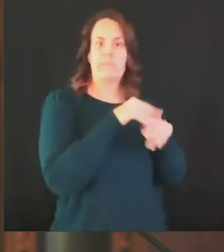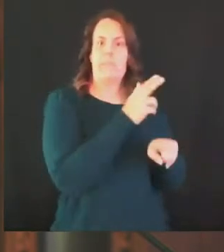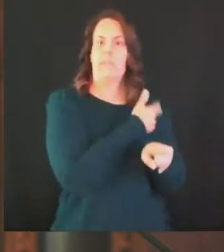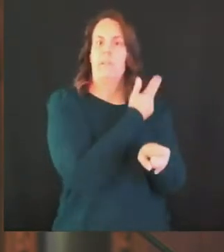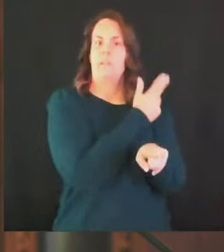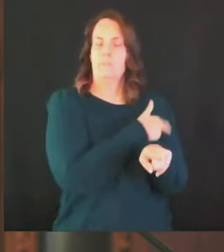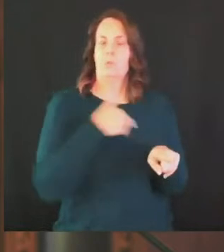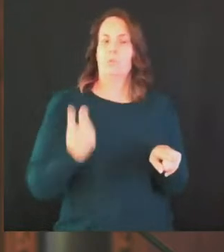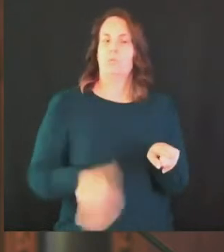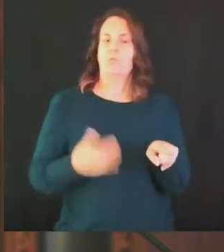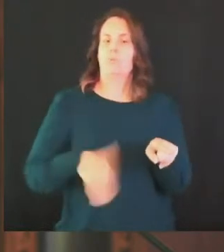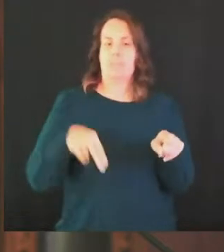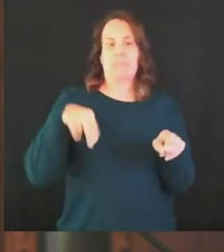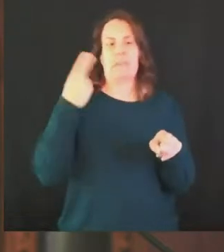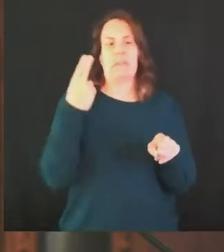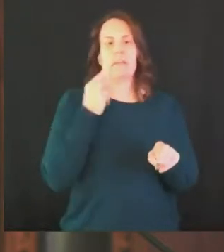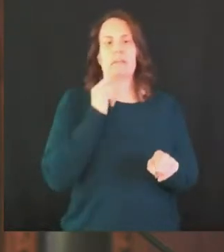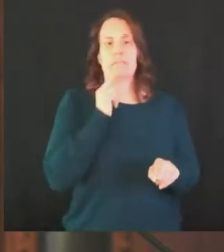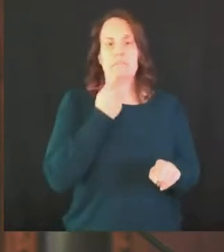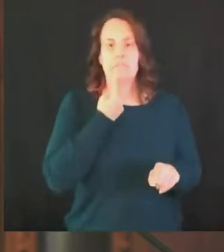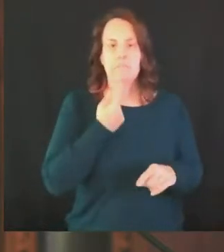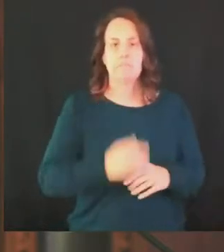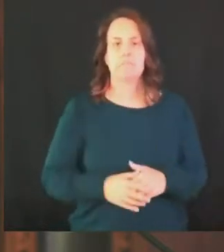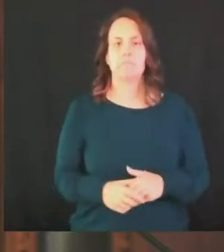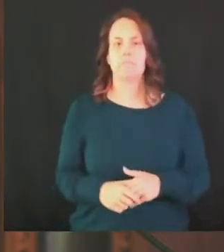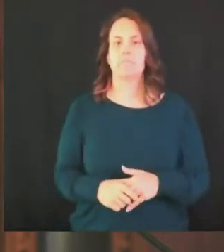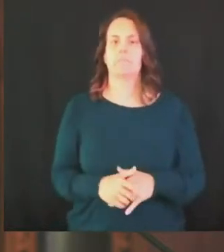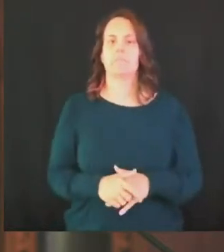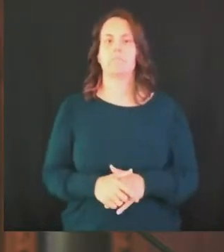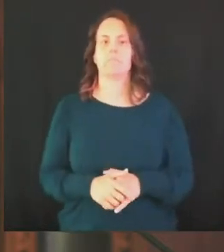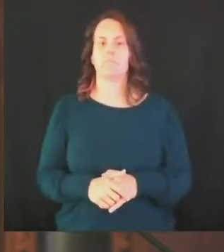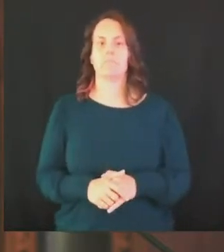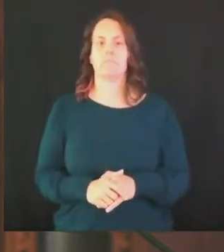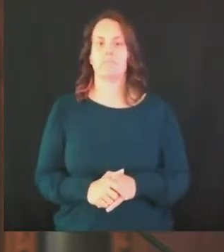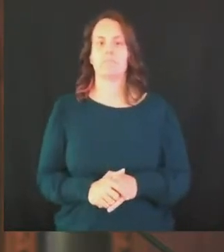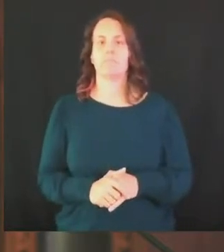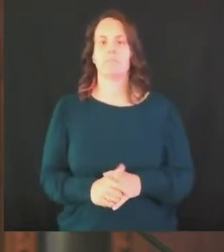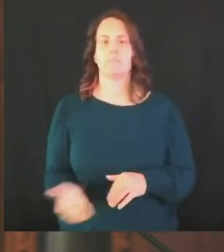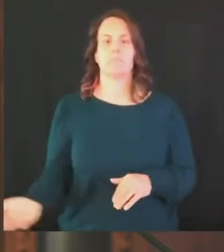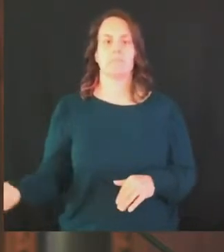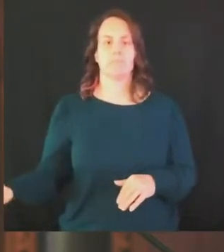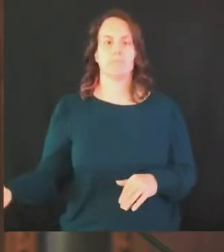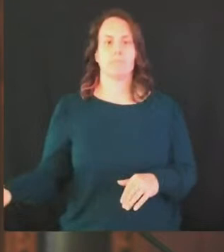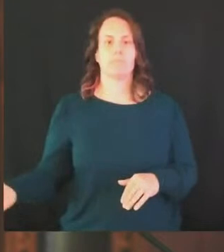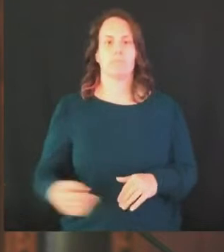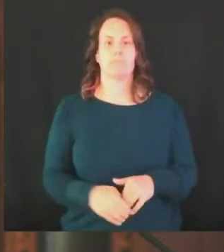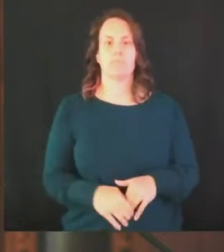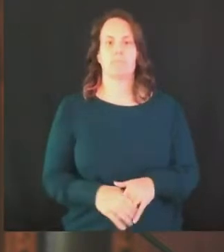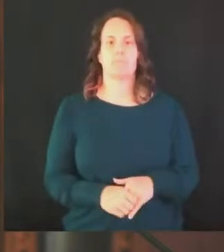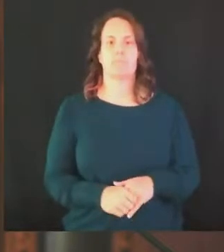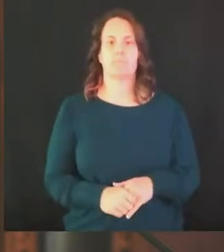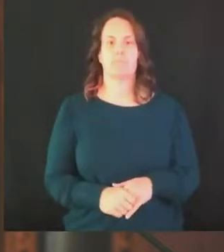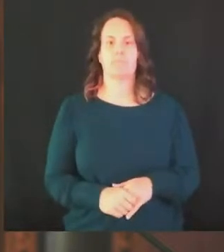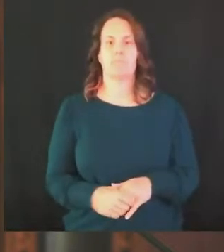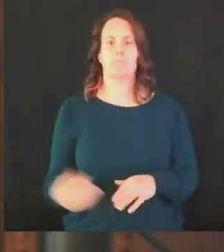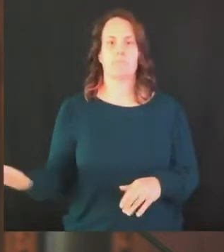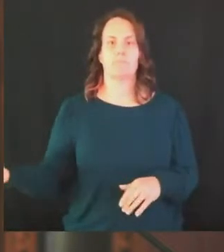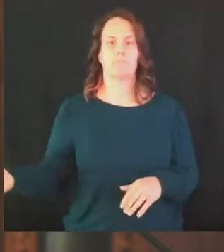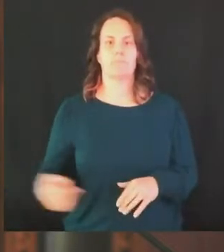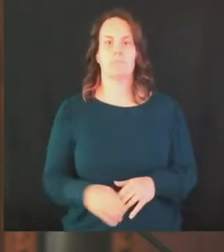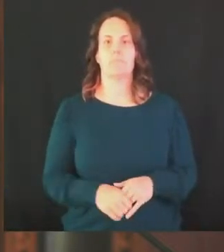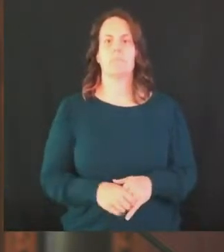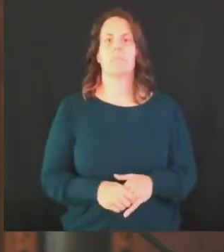than 60%. The Fox Valley, Northeast, and Southeast regions are operating at or